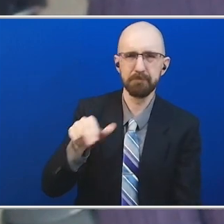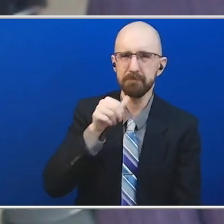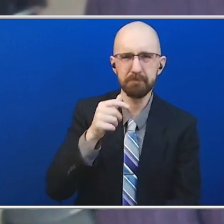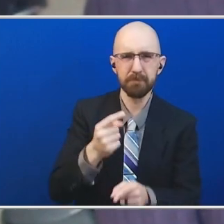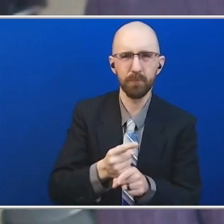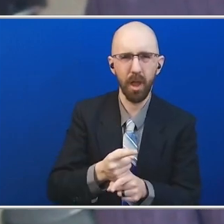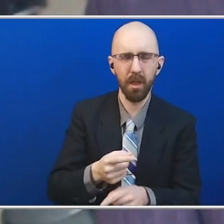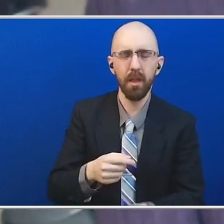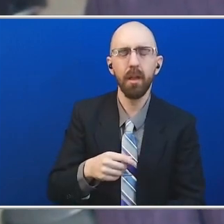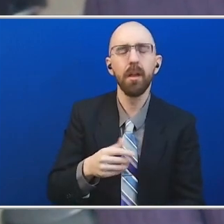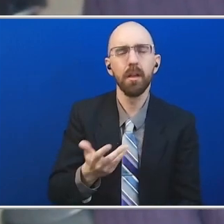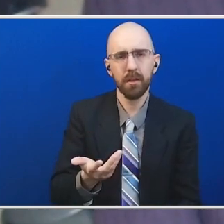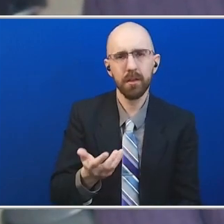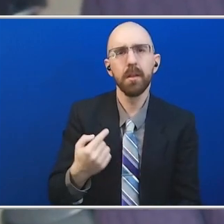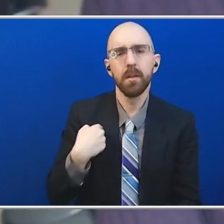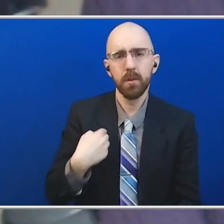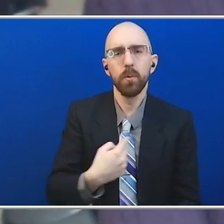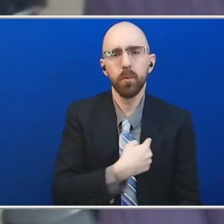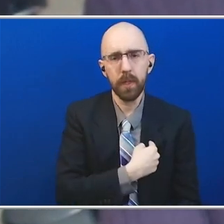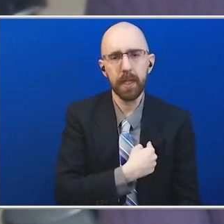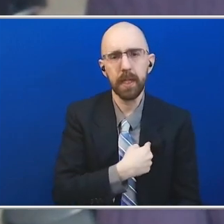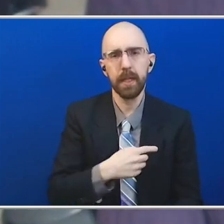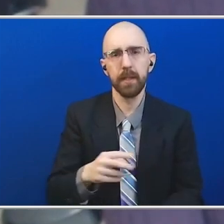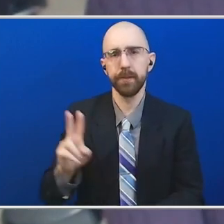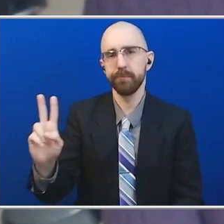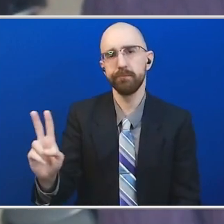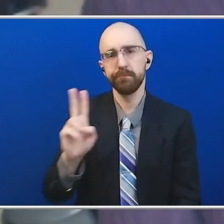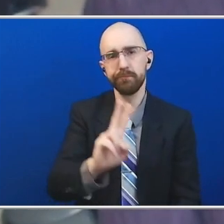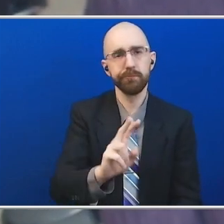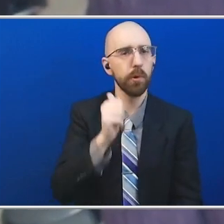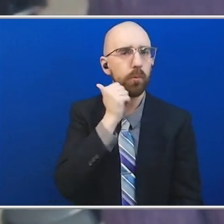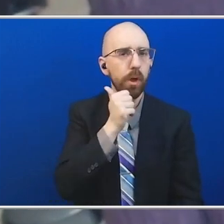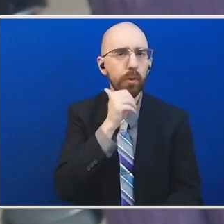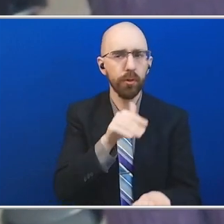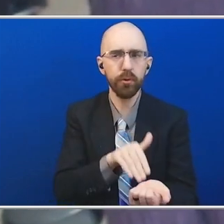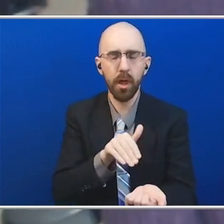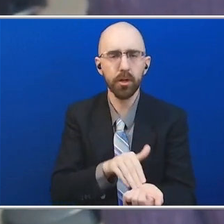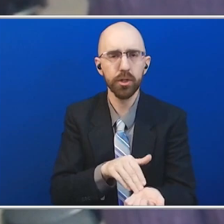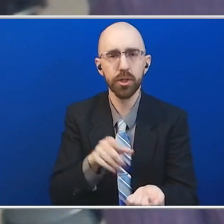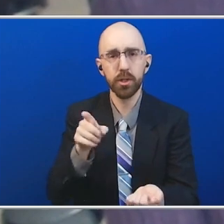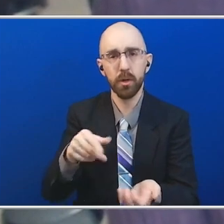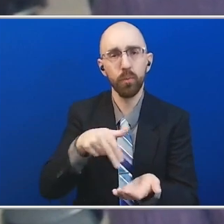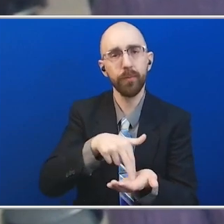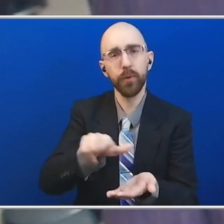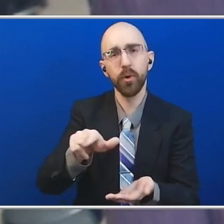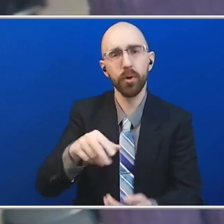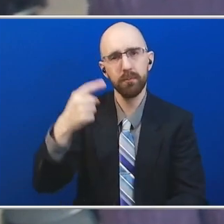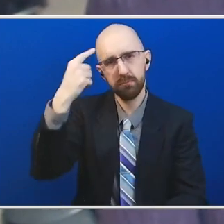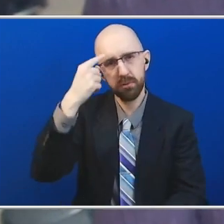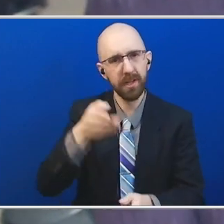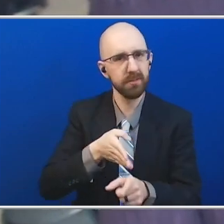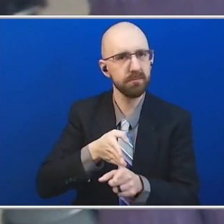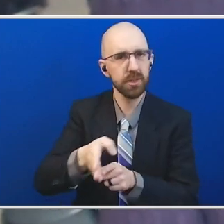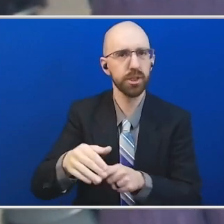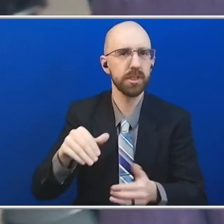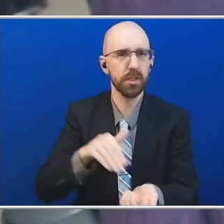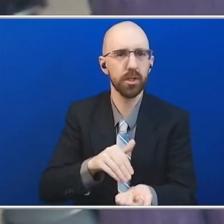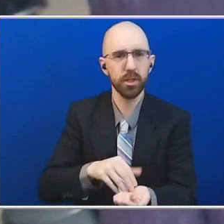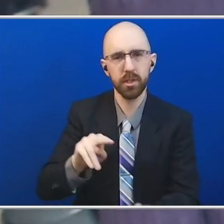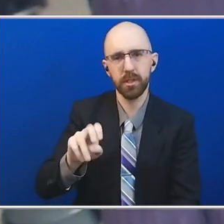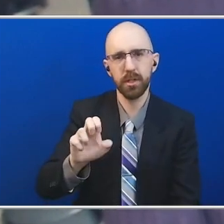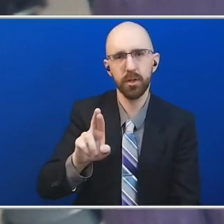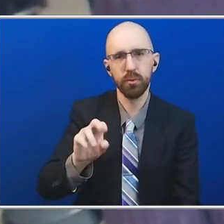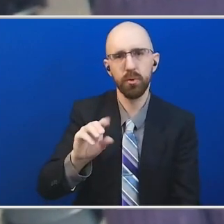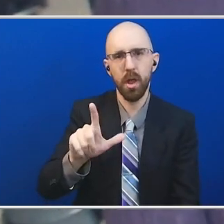so we went to his regular doctor. He sent us to a neurologist that didn't know what it